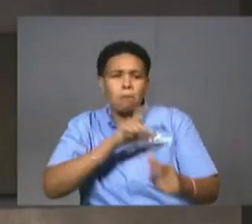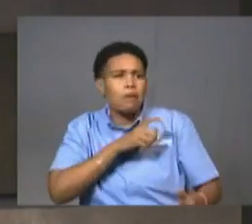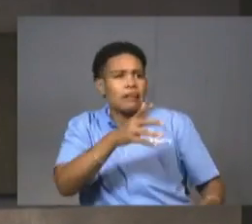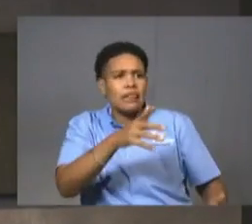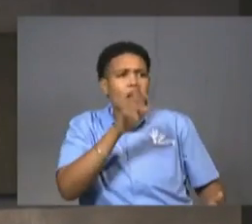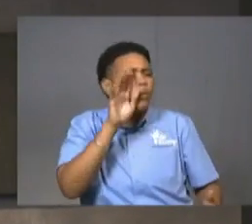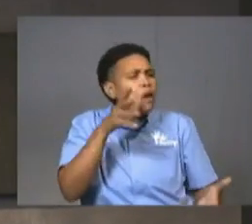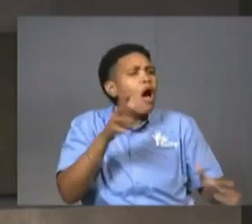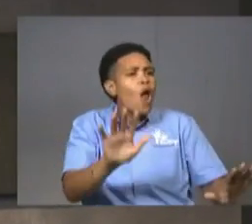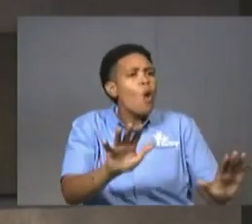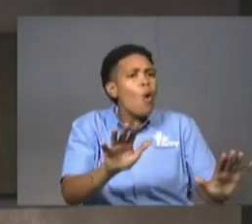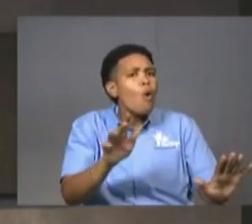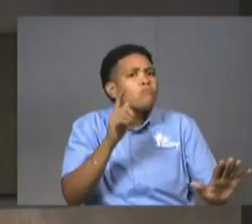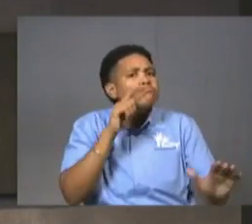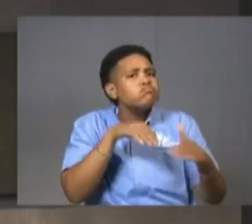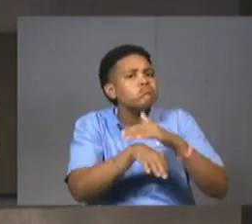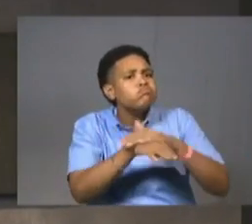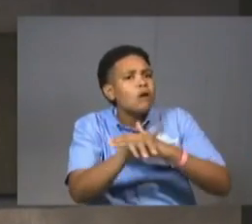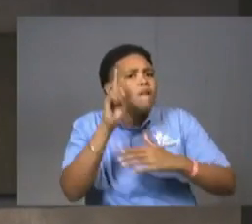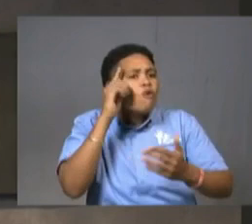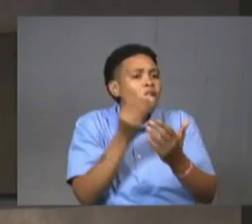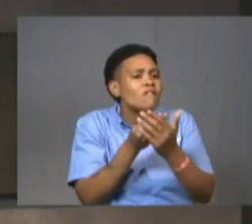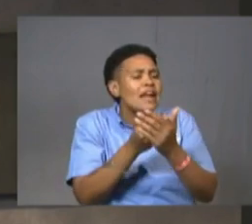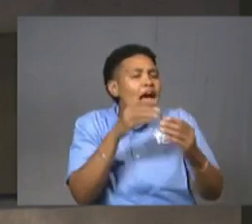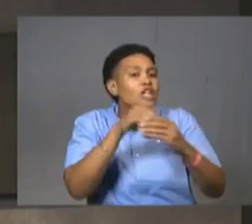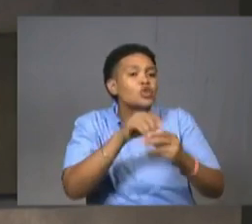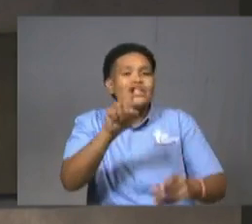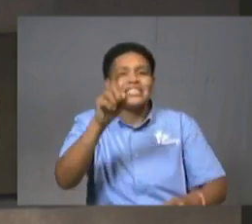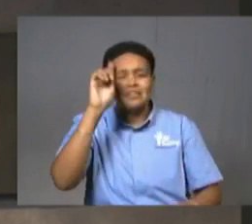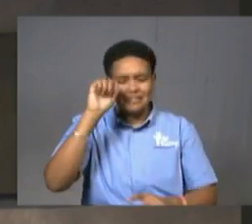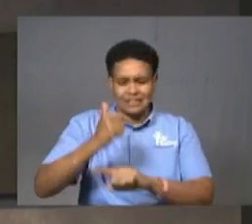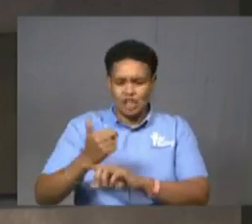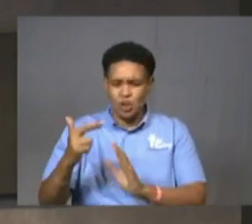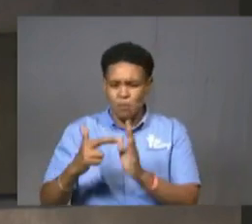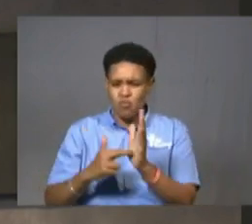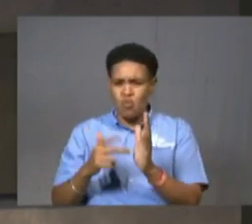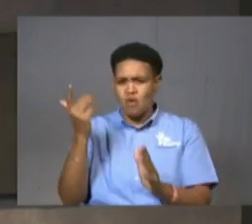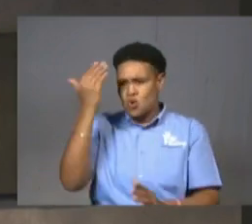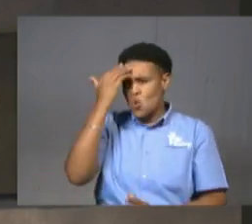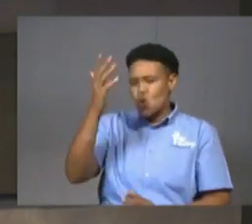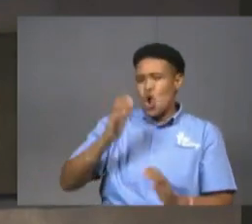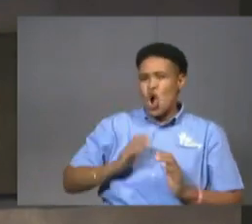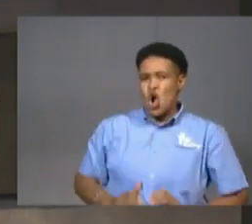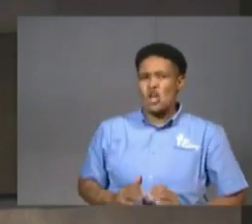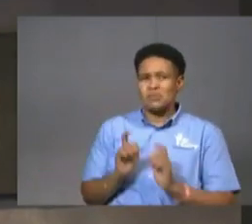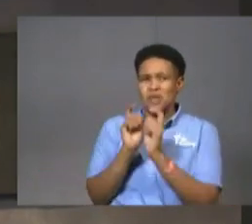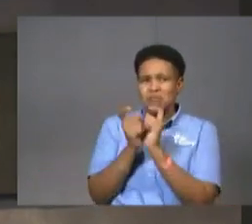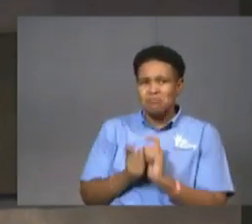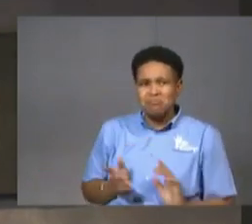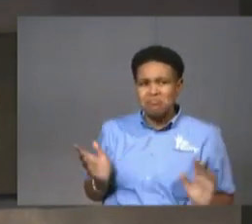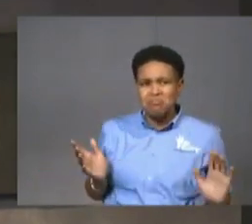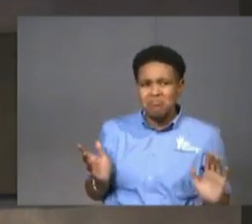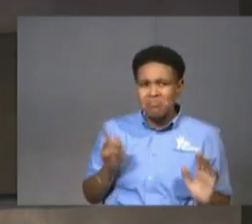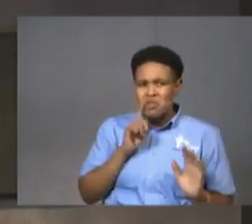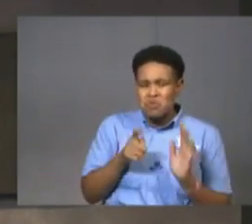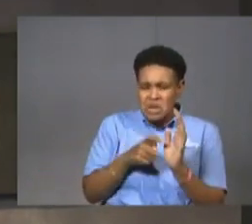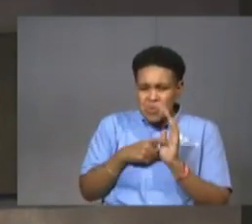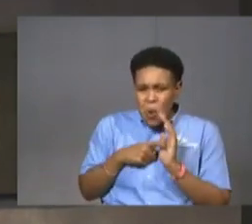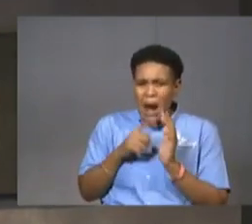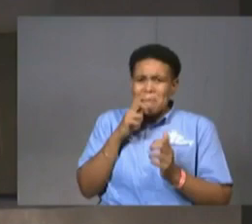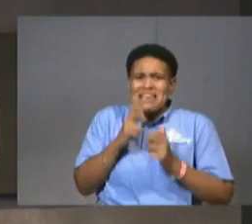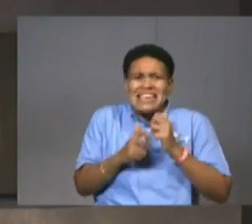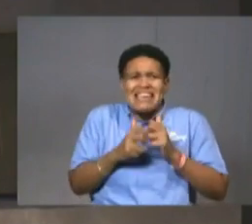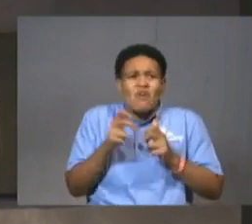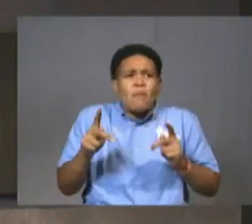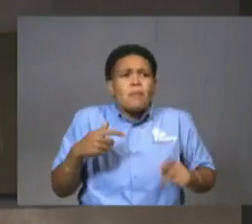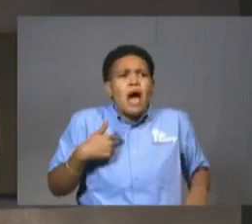we need to rationalize some of the rules around Know Your Customer and the requirements, the difficult hurdles for people to